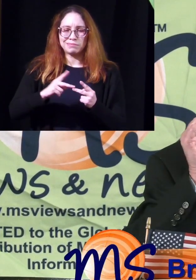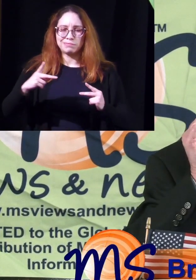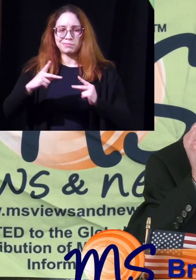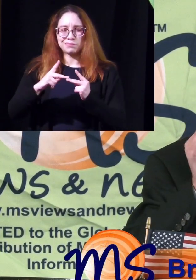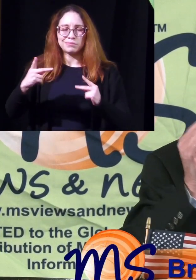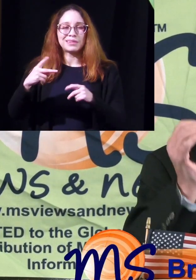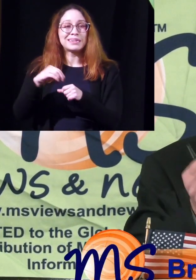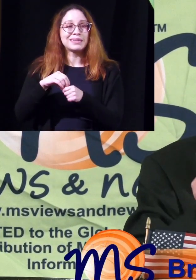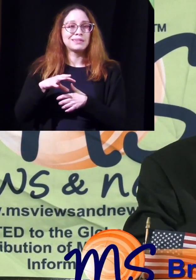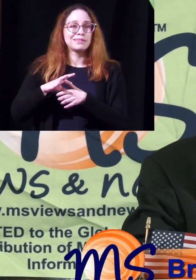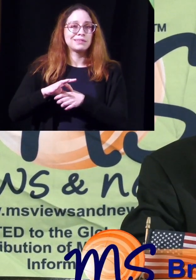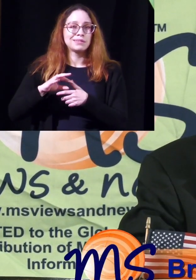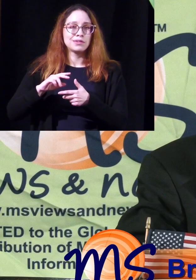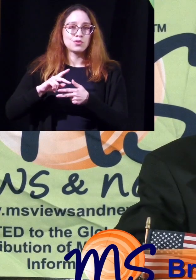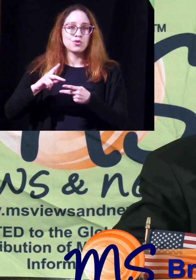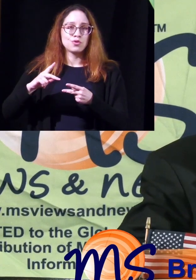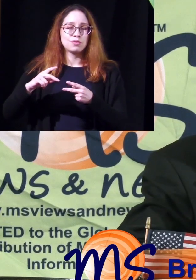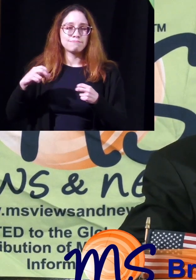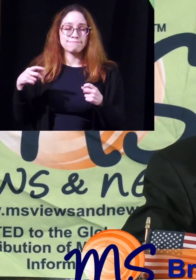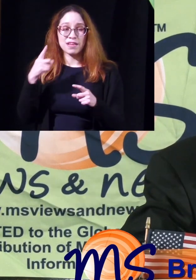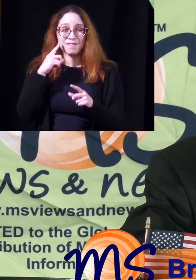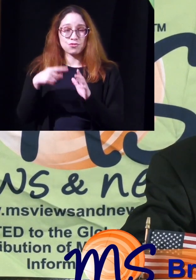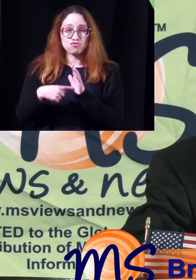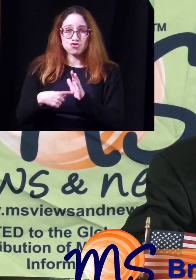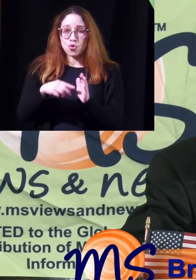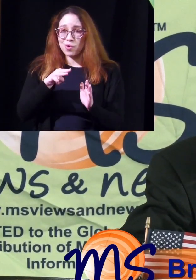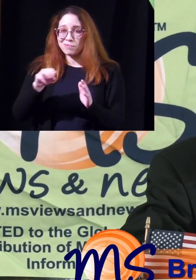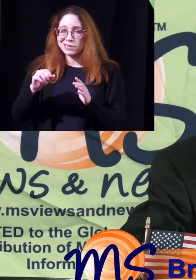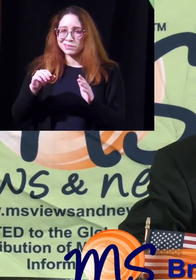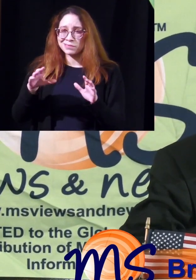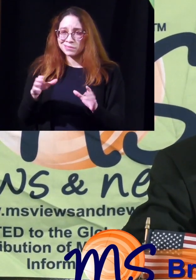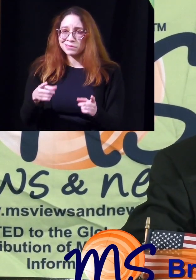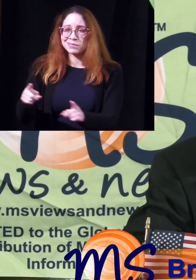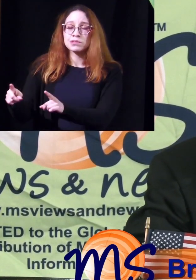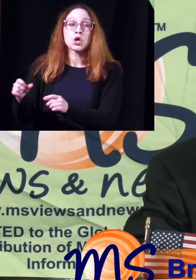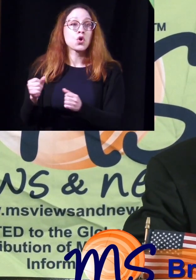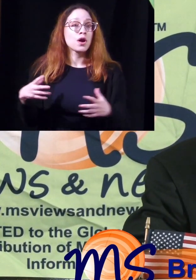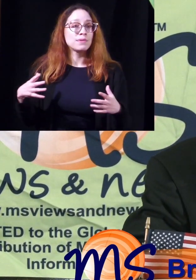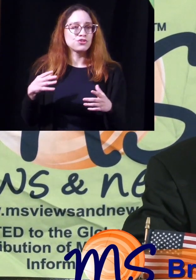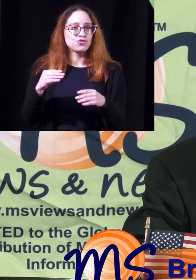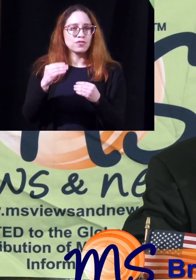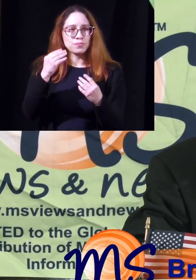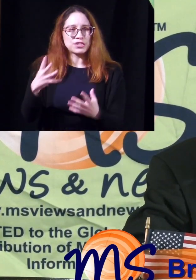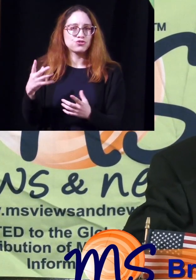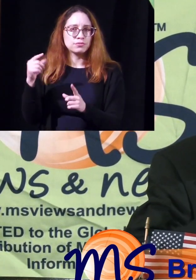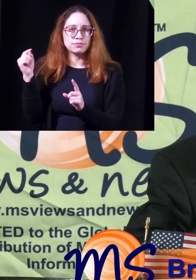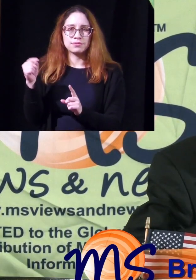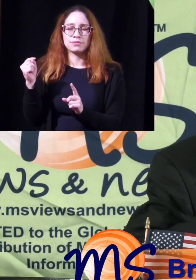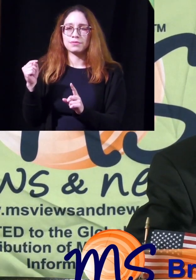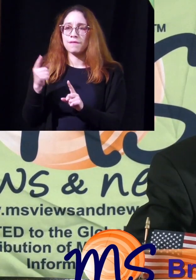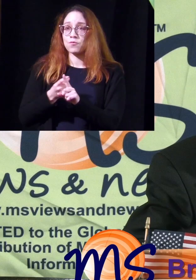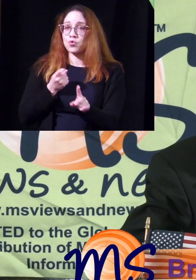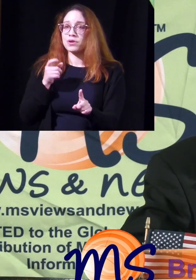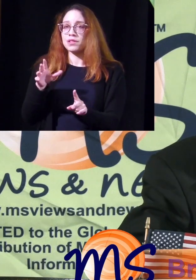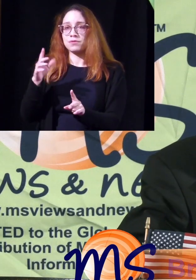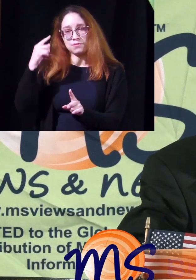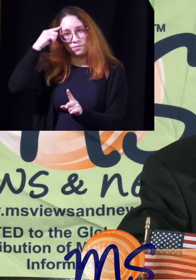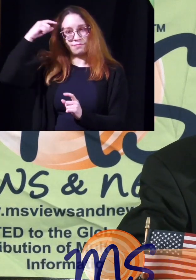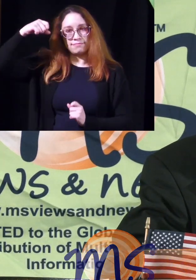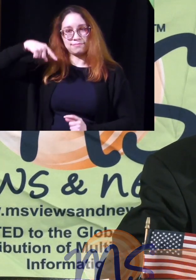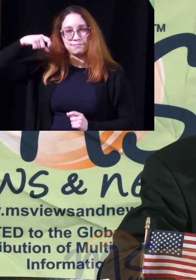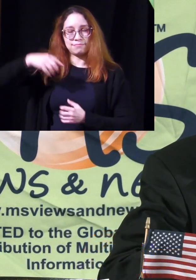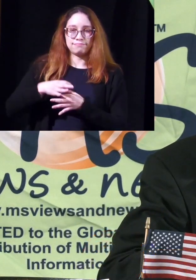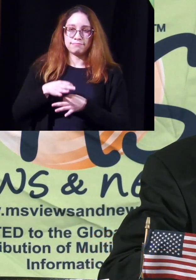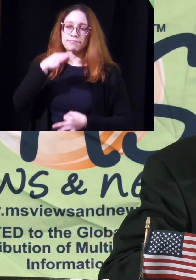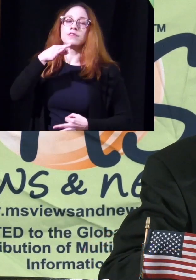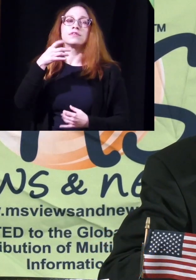blood that are reflecting someone's MS activity or how much inflammation there is arising from their brain and their spinal